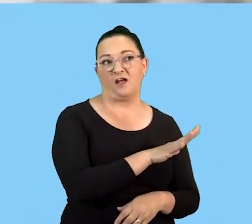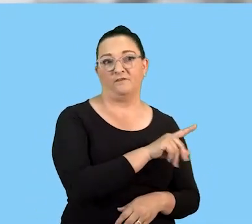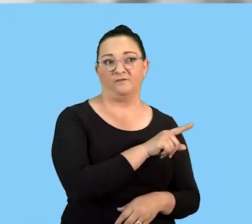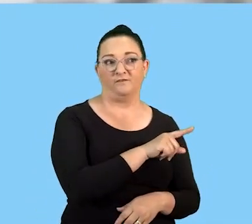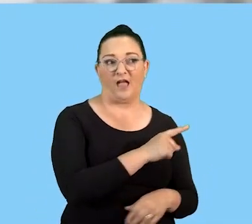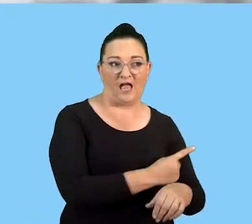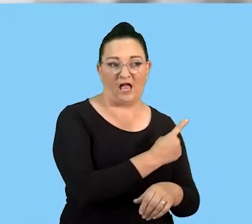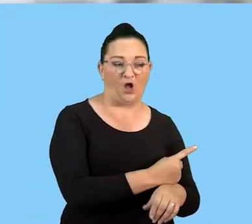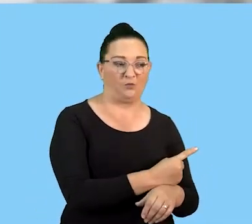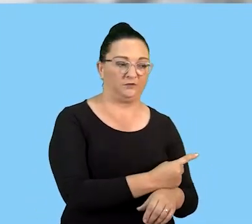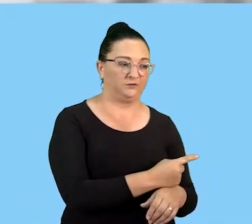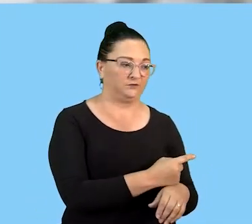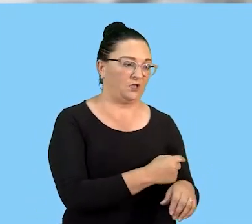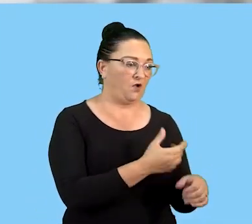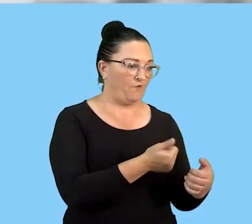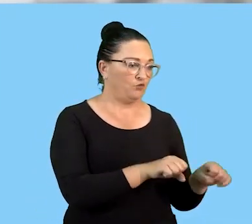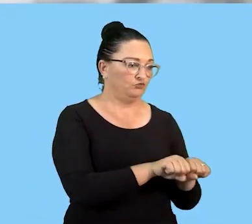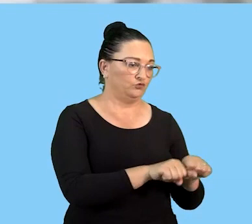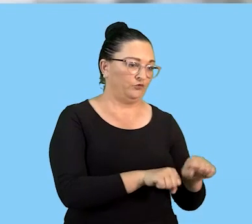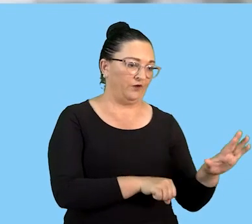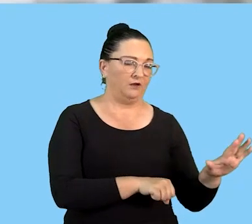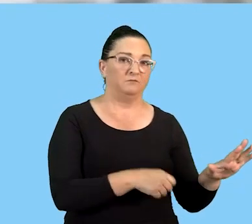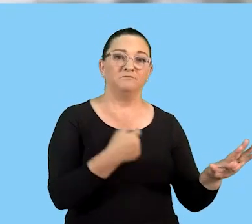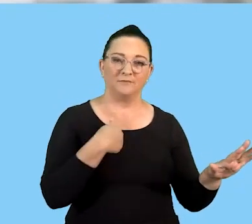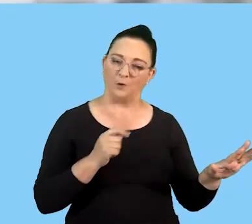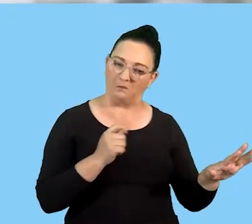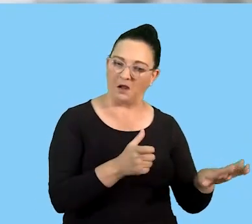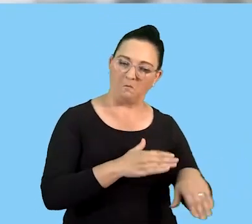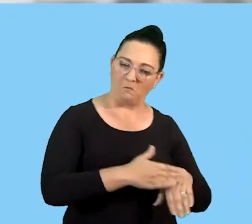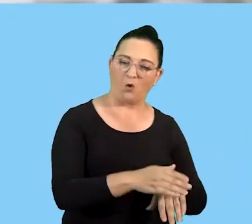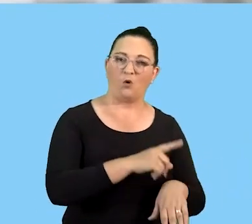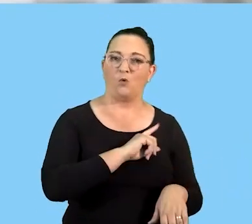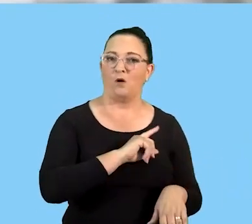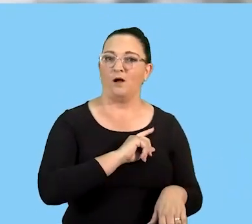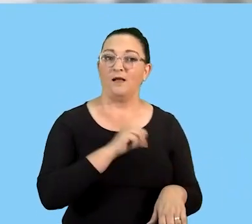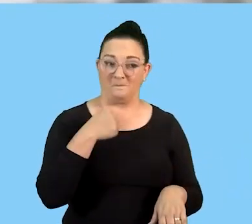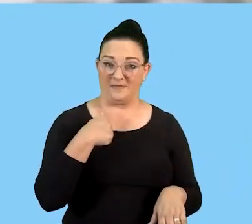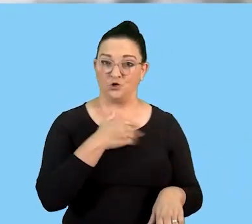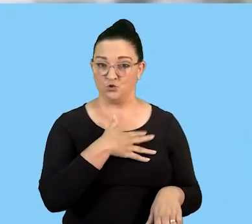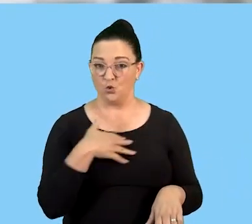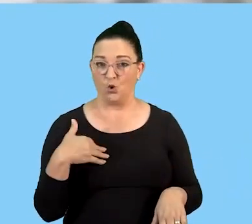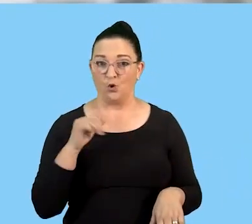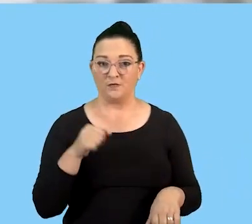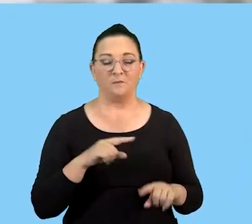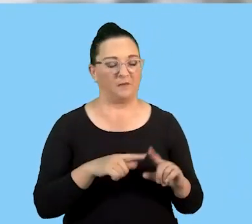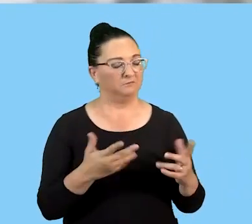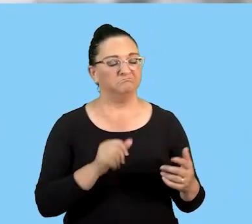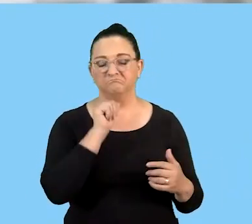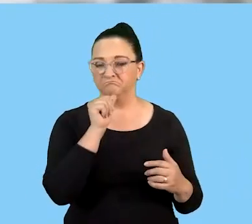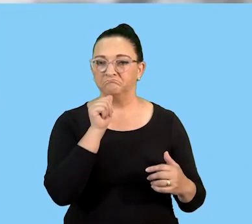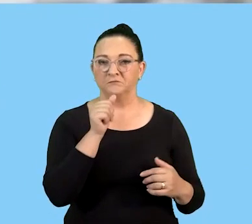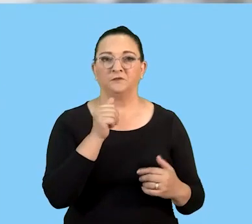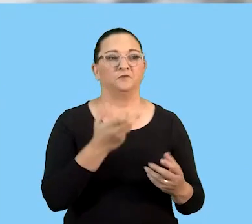pairs. I will still be paid more even though you have spent more time on a task, because we are only considering